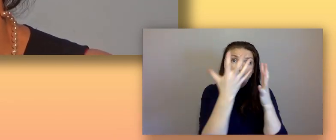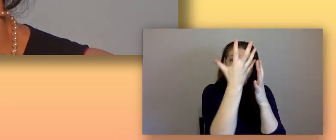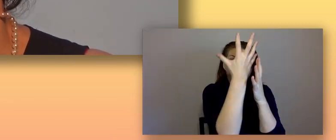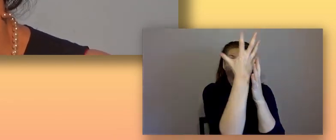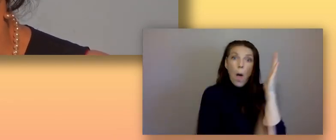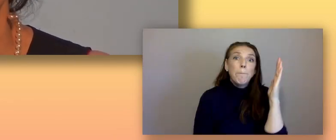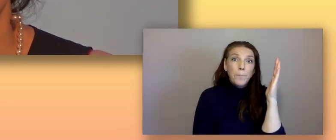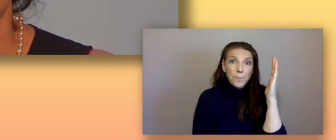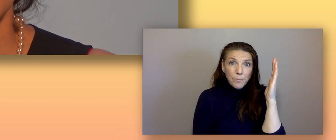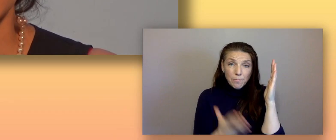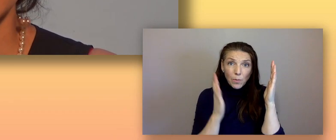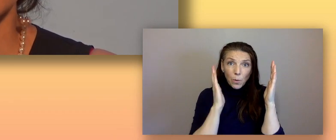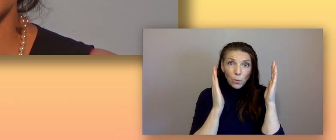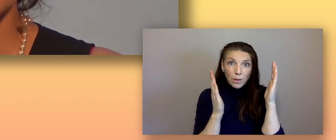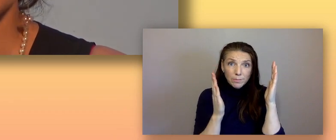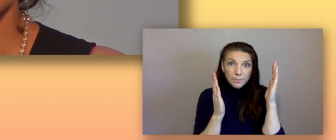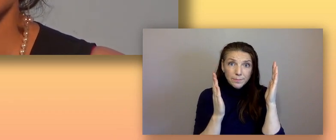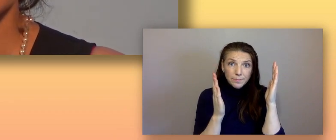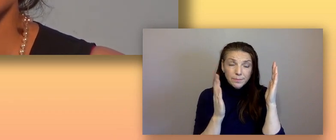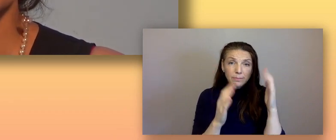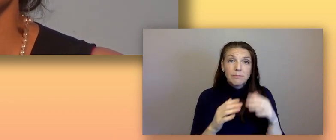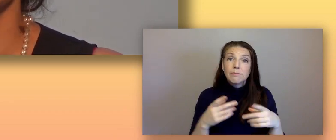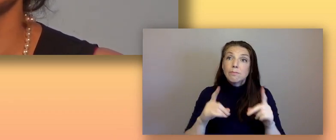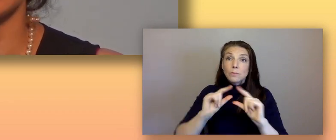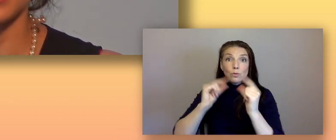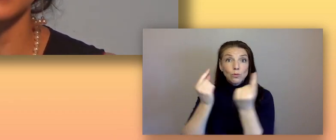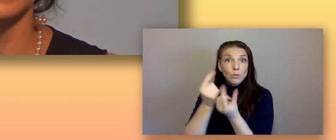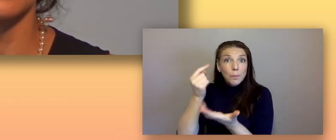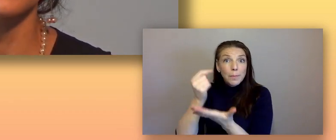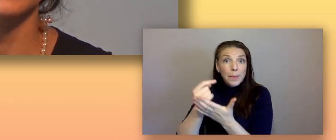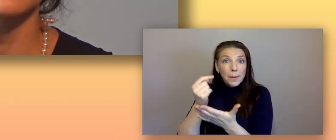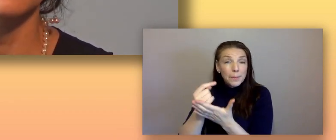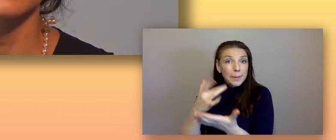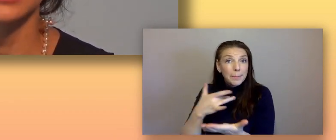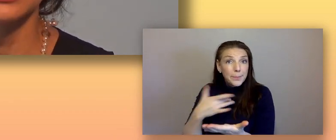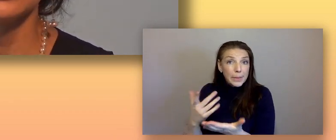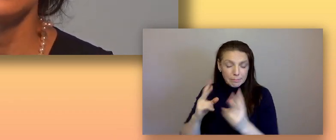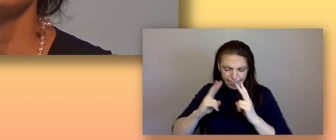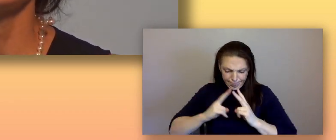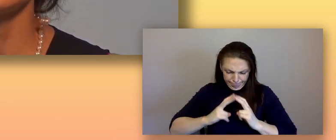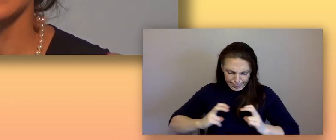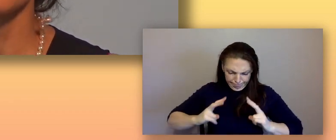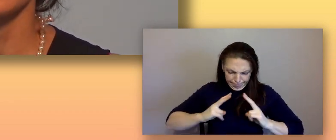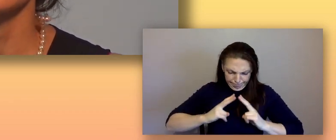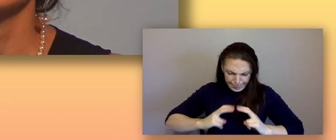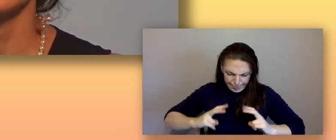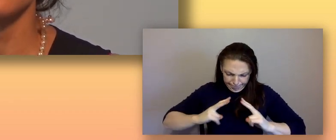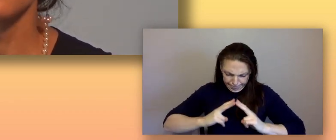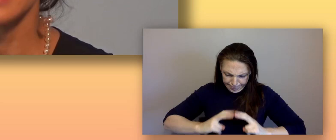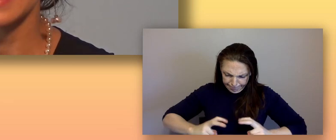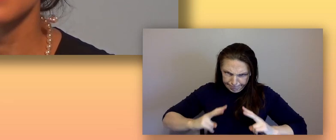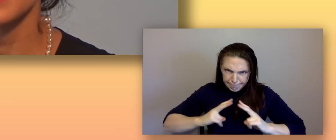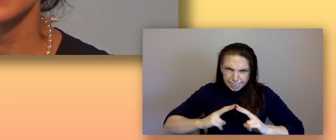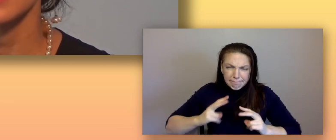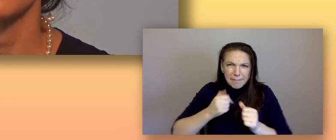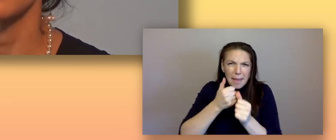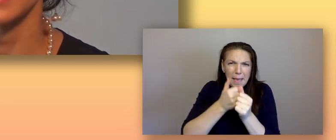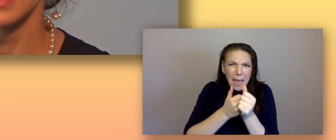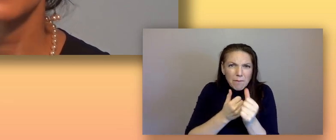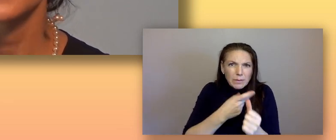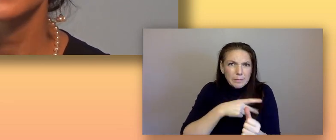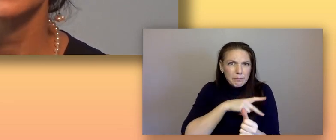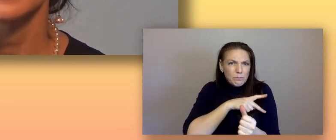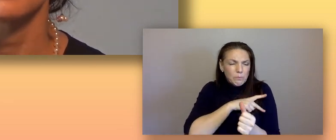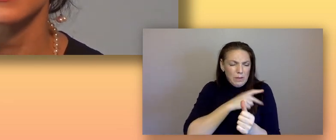it. In group, we dissect ourselves. We anatomize every aspect of